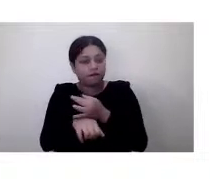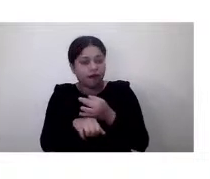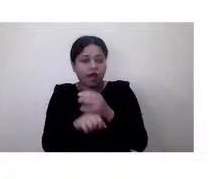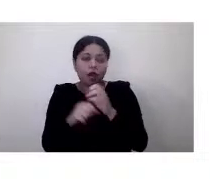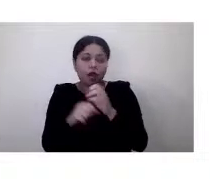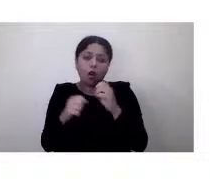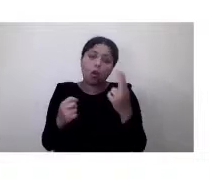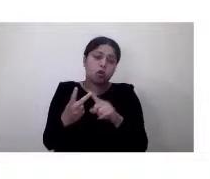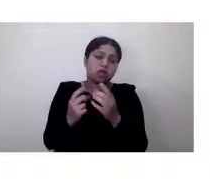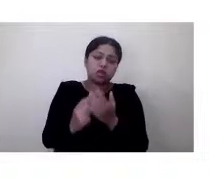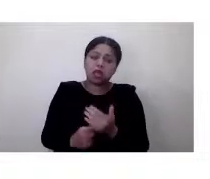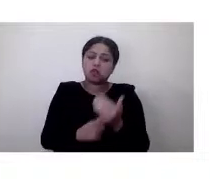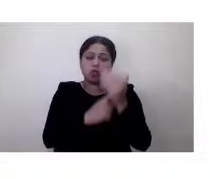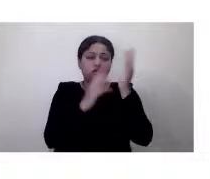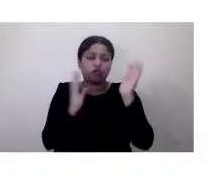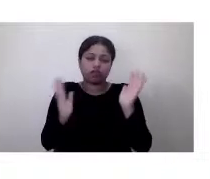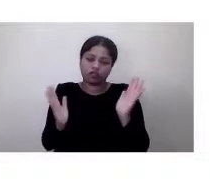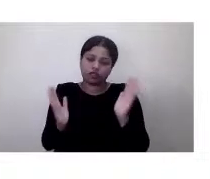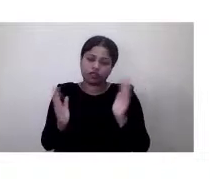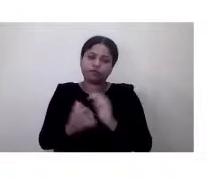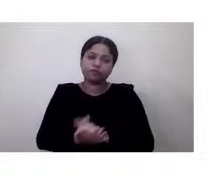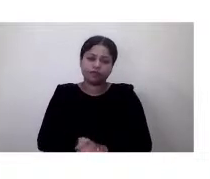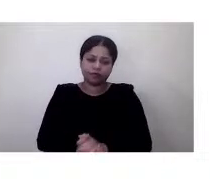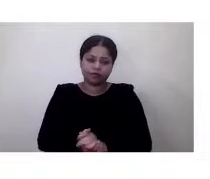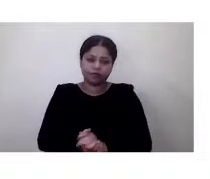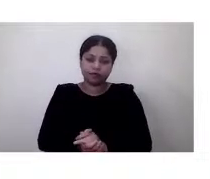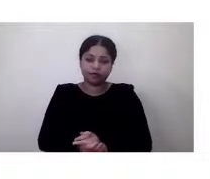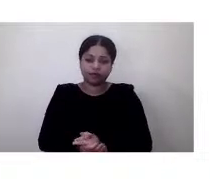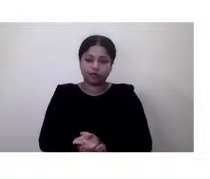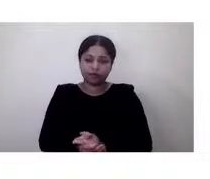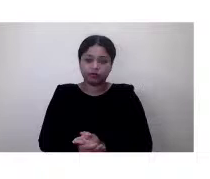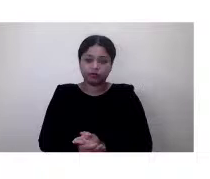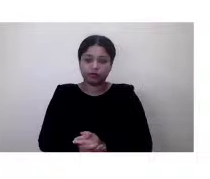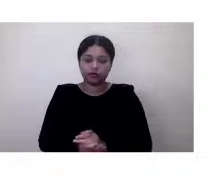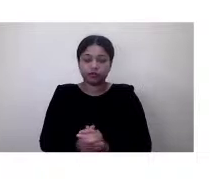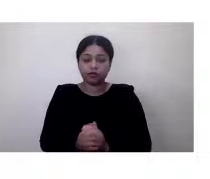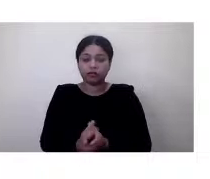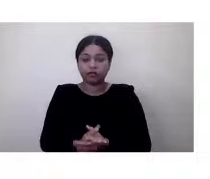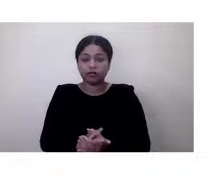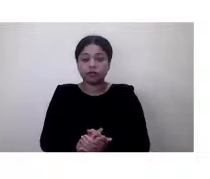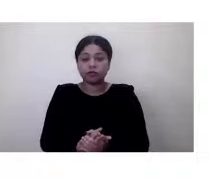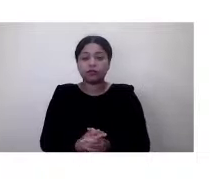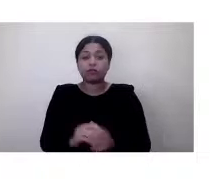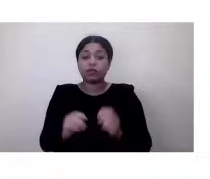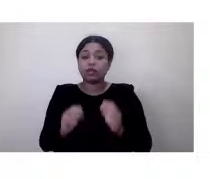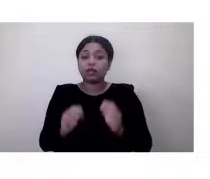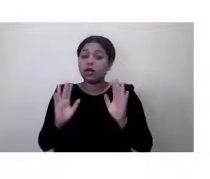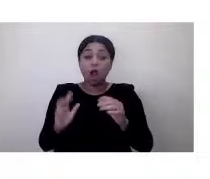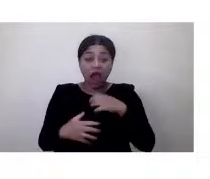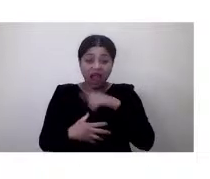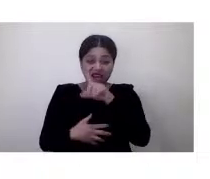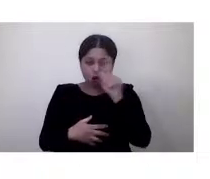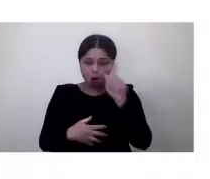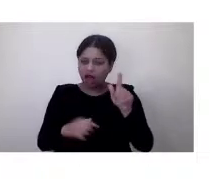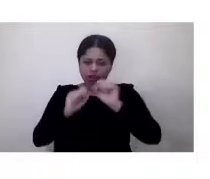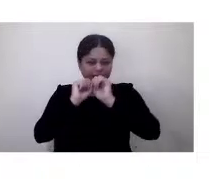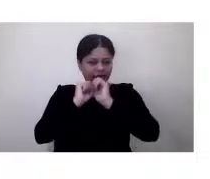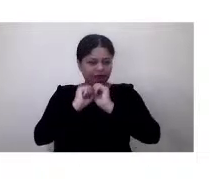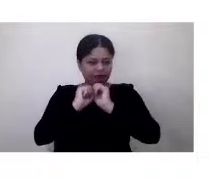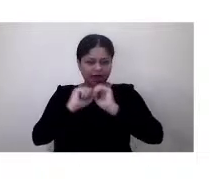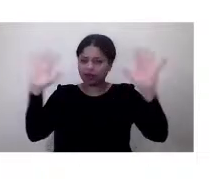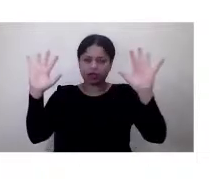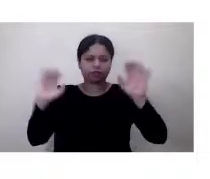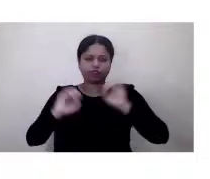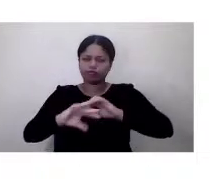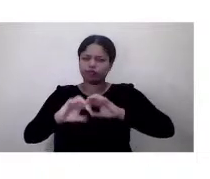Always have a clear language focus. So for example, try to give them a lesson about how to write a letter of complaint.